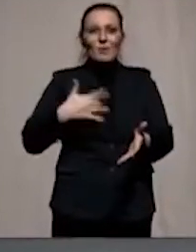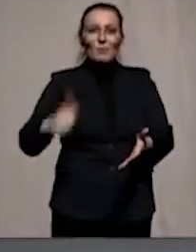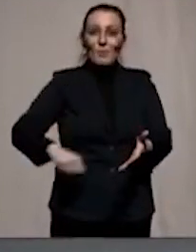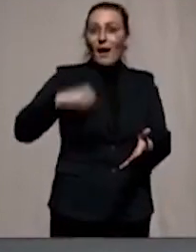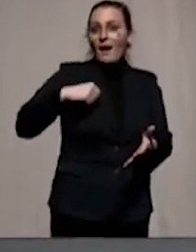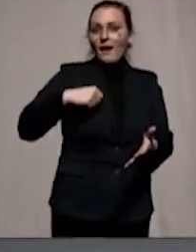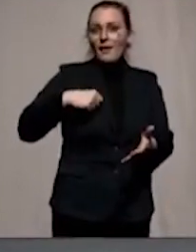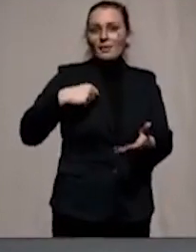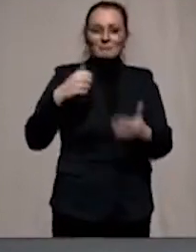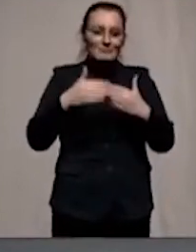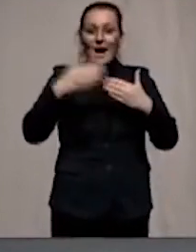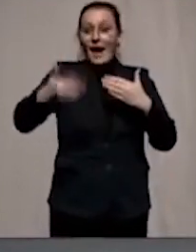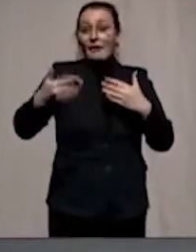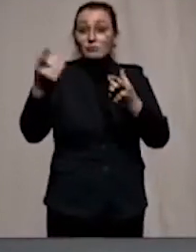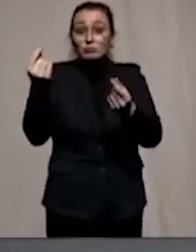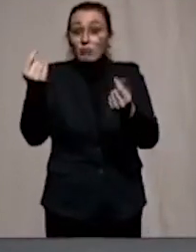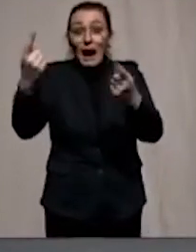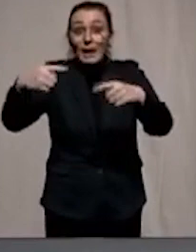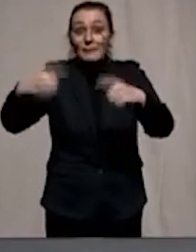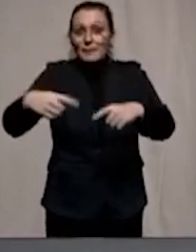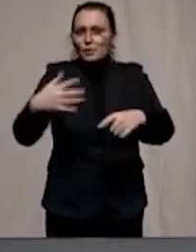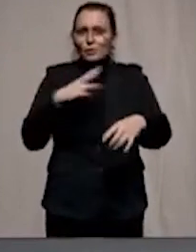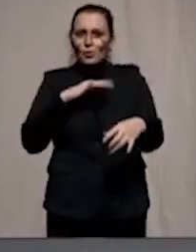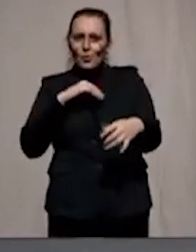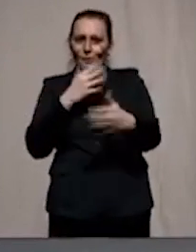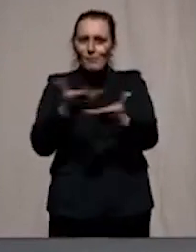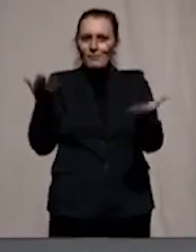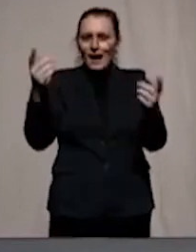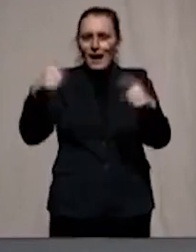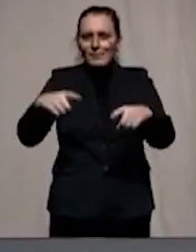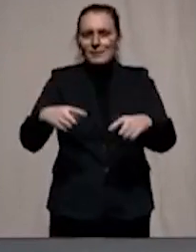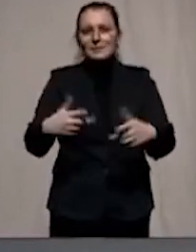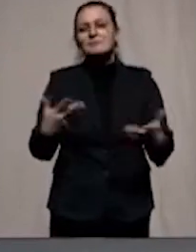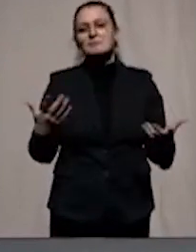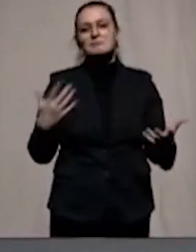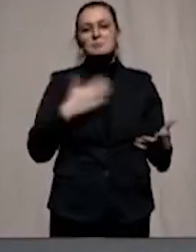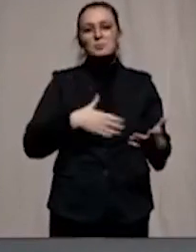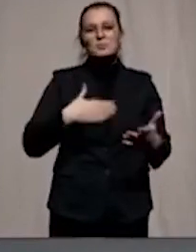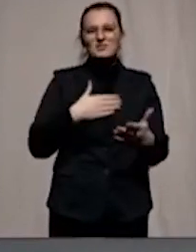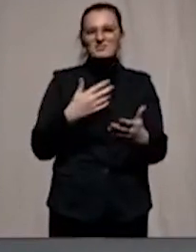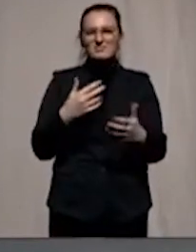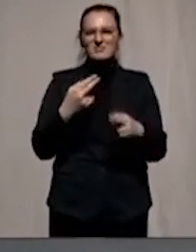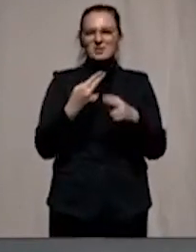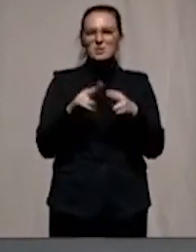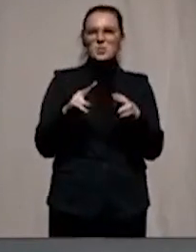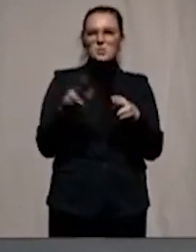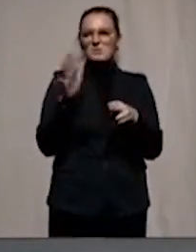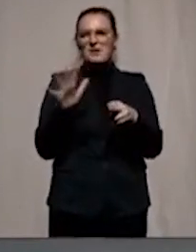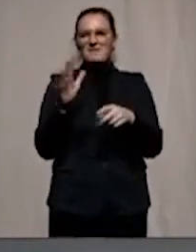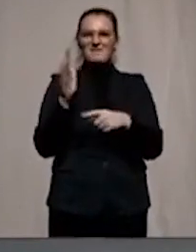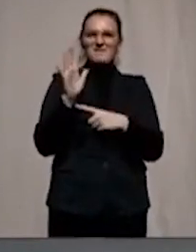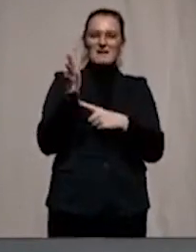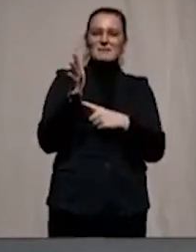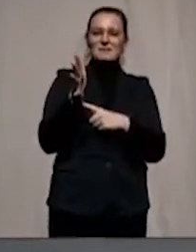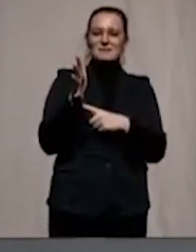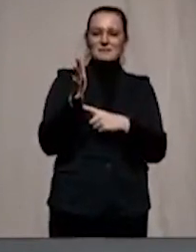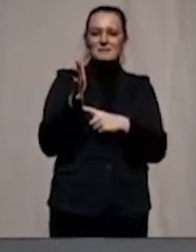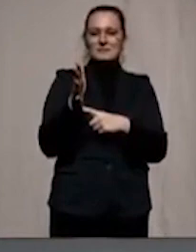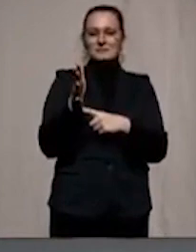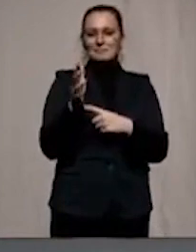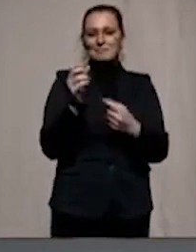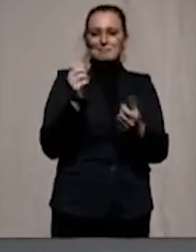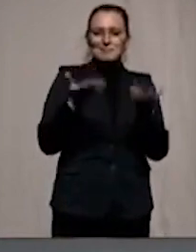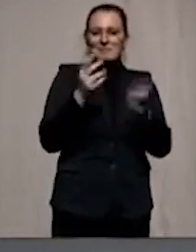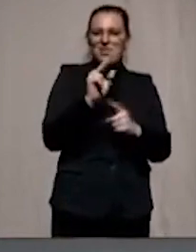happened after the next day? Are you telling yourself you're proud? So I'll just take a step back. I'll give you guys about 5 minutes, maybe even 3 minutes